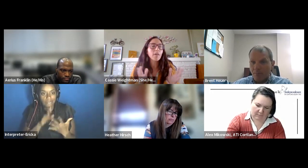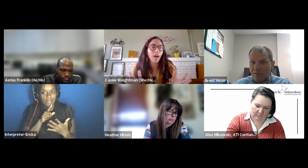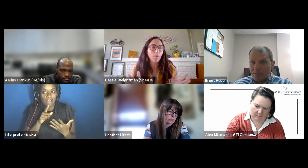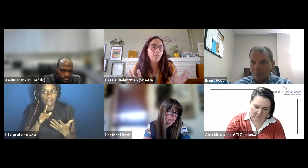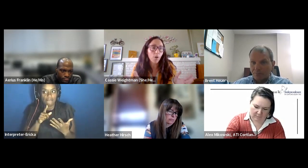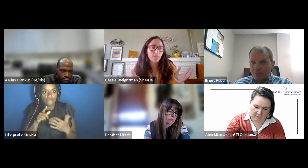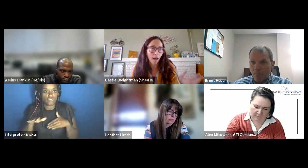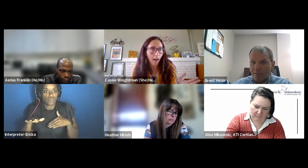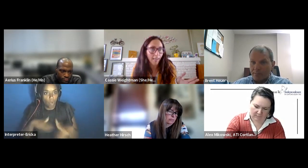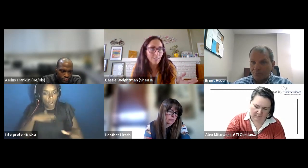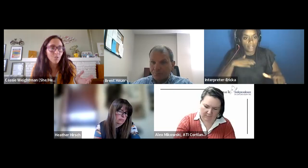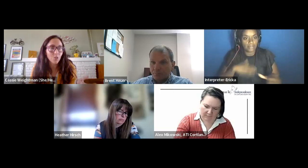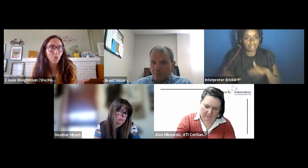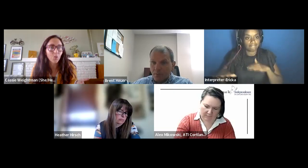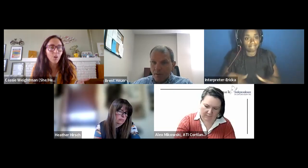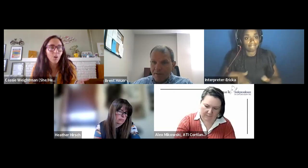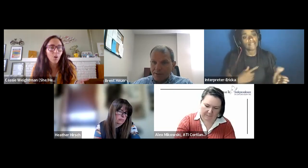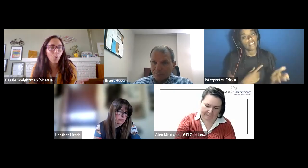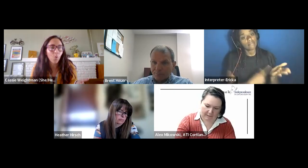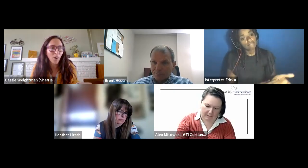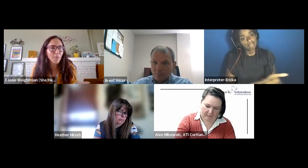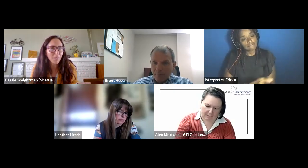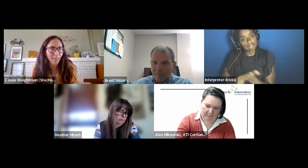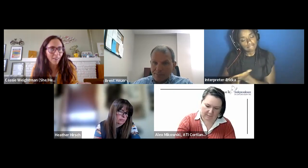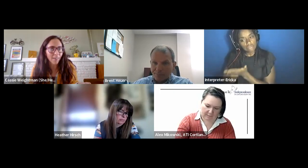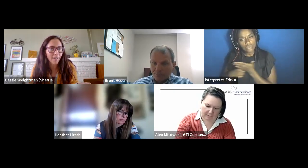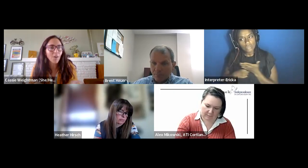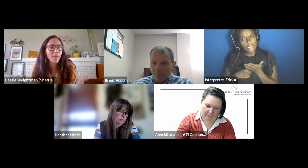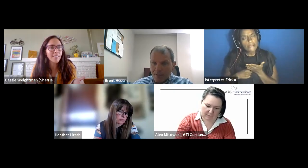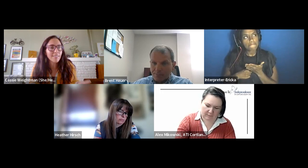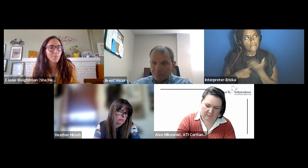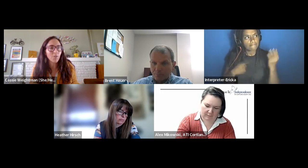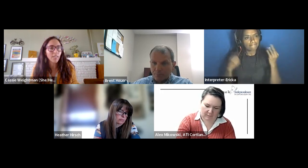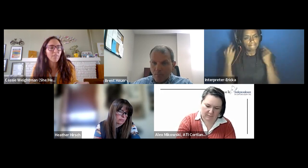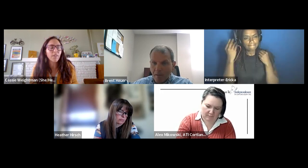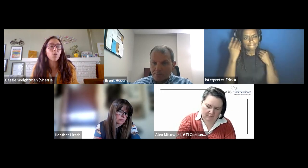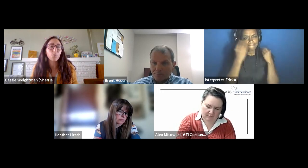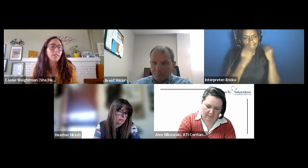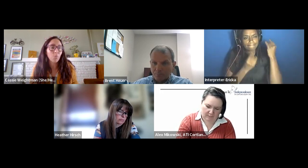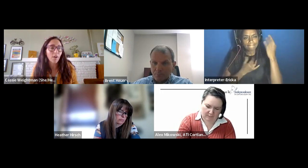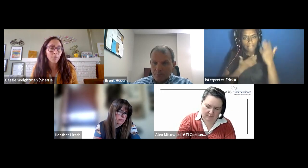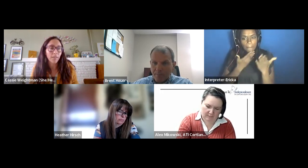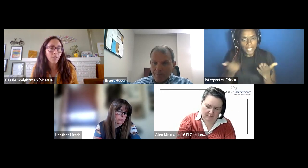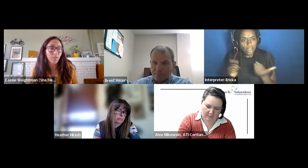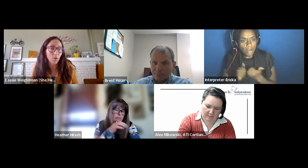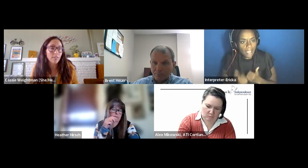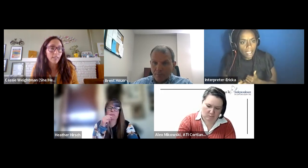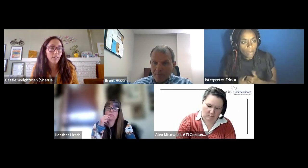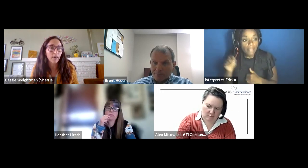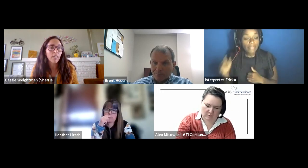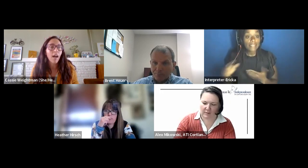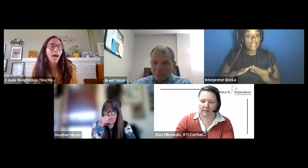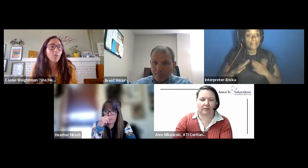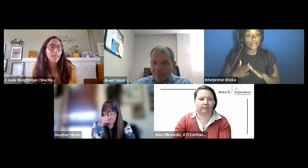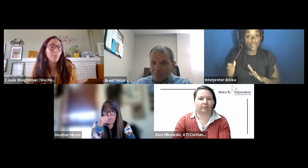you open up folks' eyes to what could be better? How do we make this community feel really welcoming for the folks that